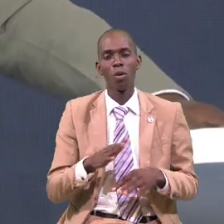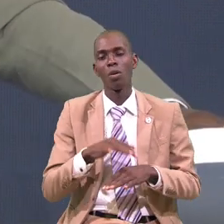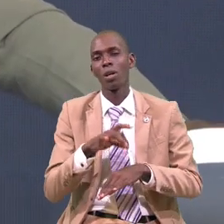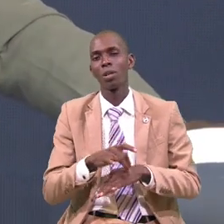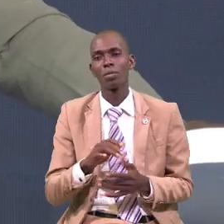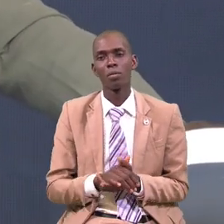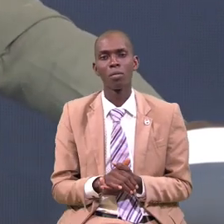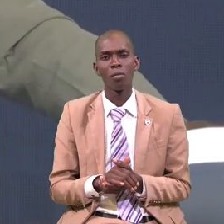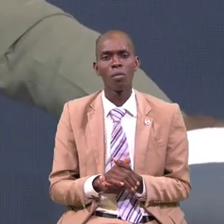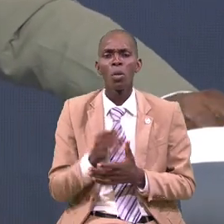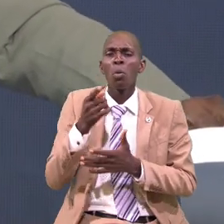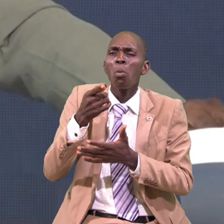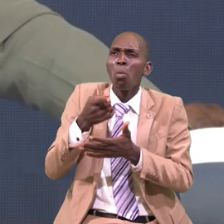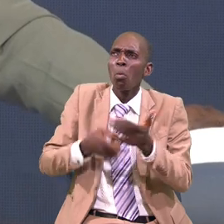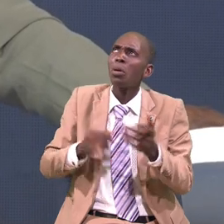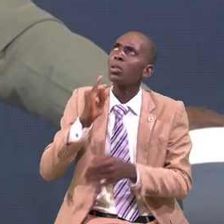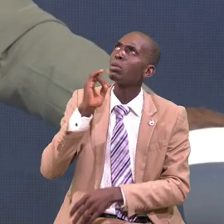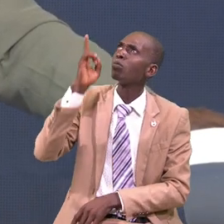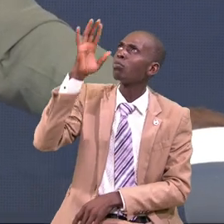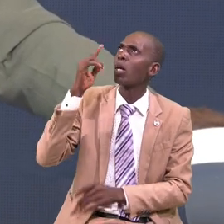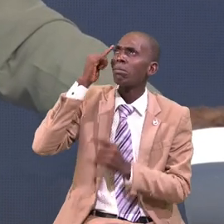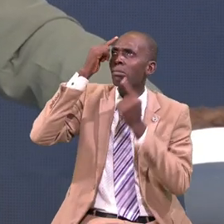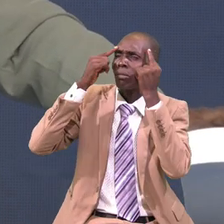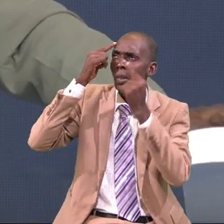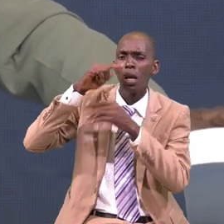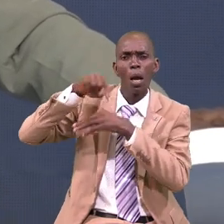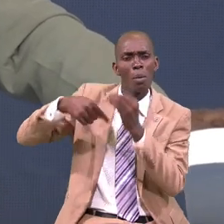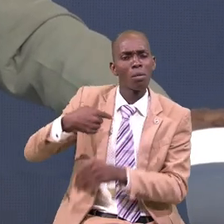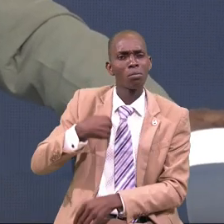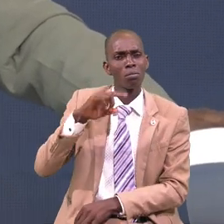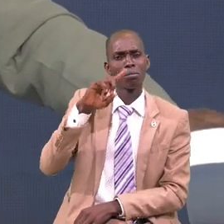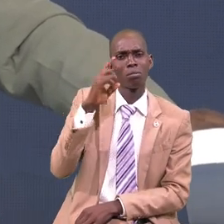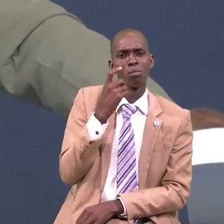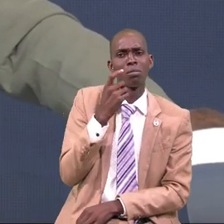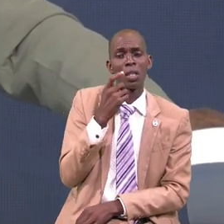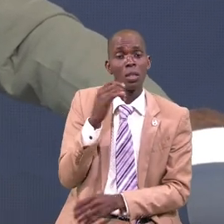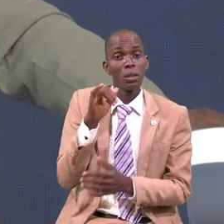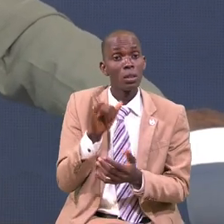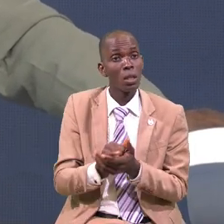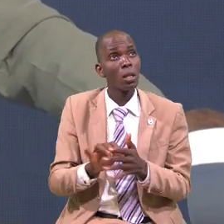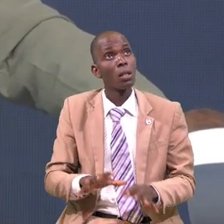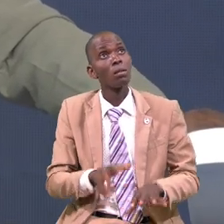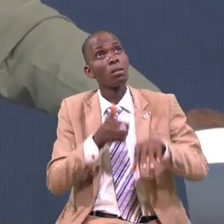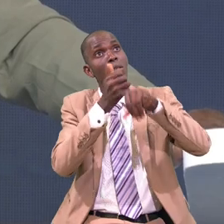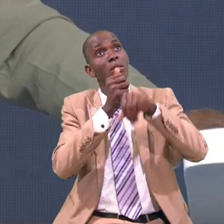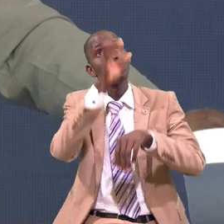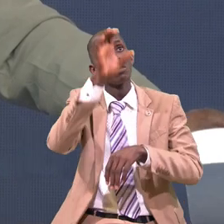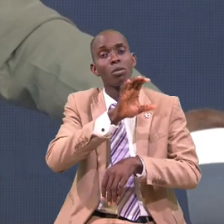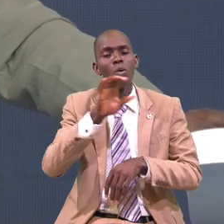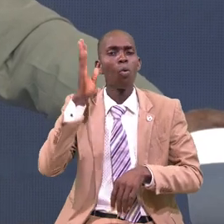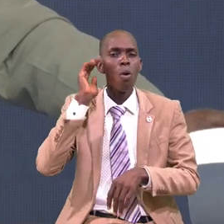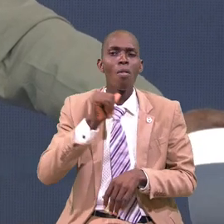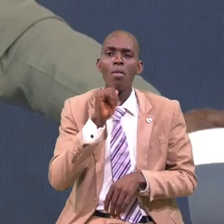earth. What thought is God thinking about me? That Calvary will not be in vain in